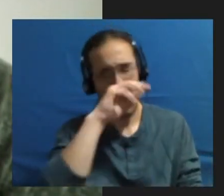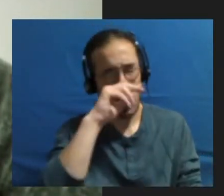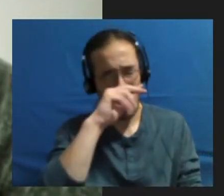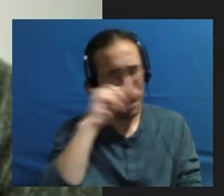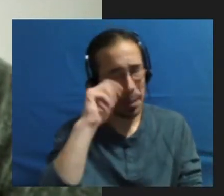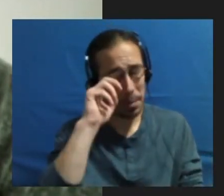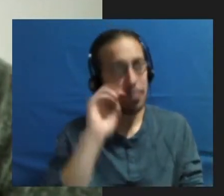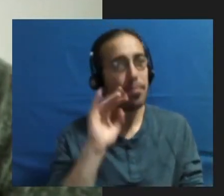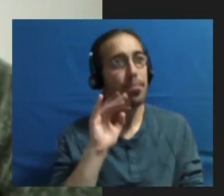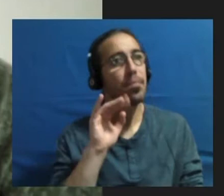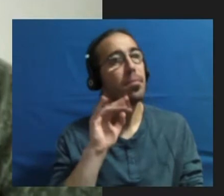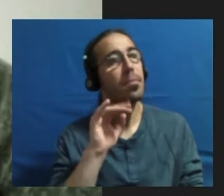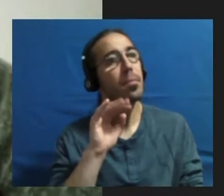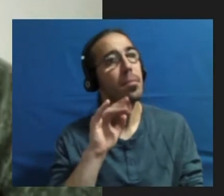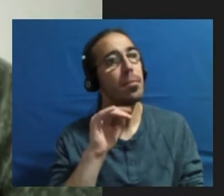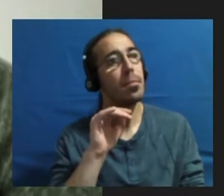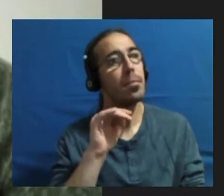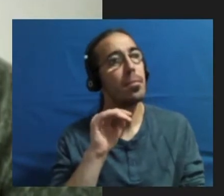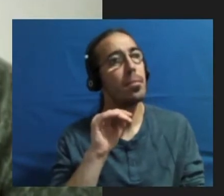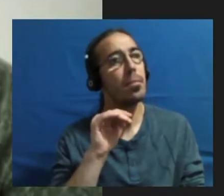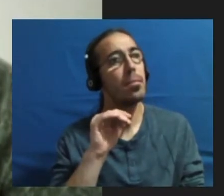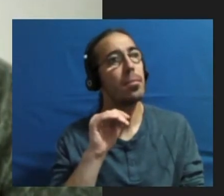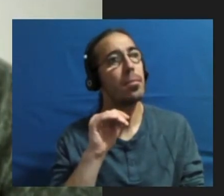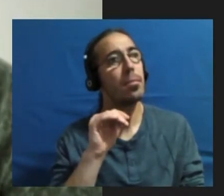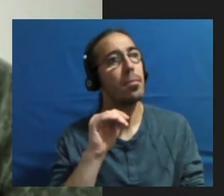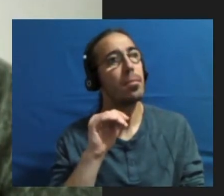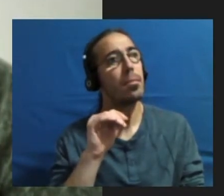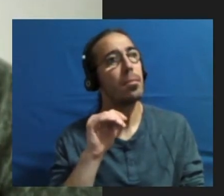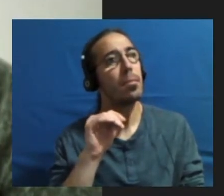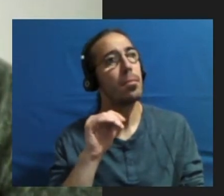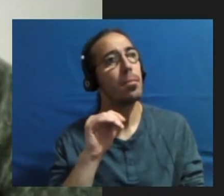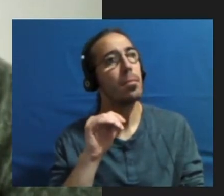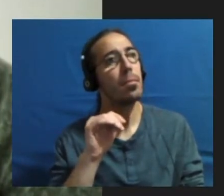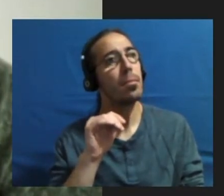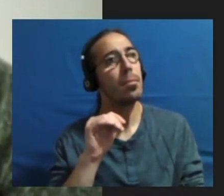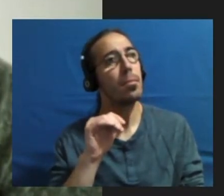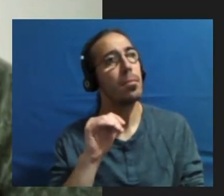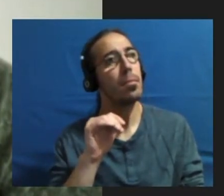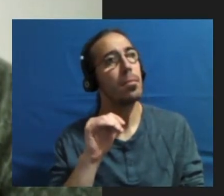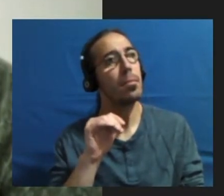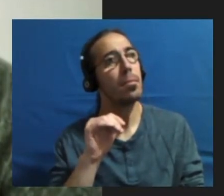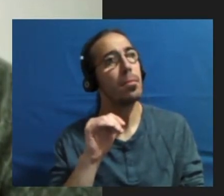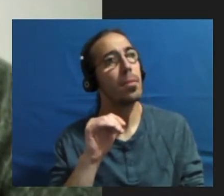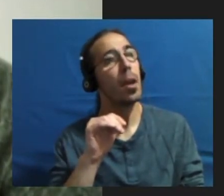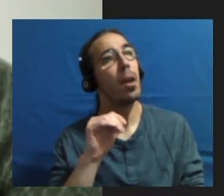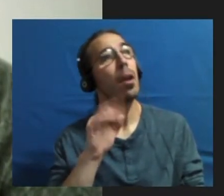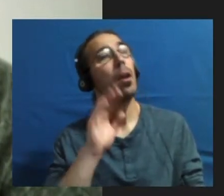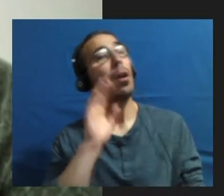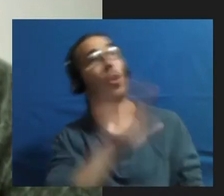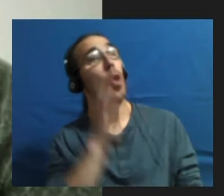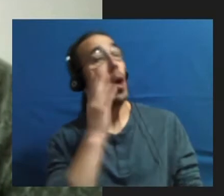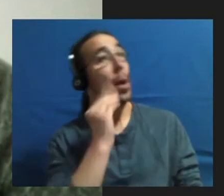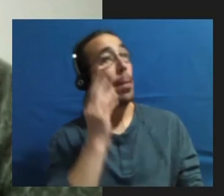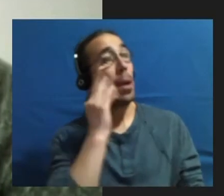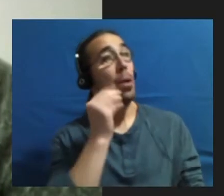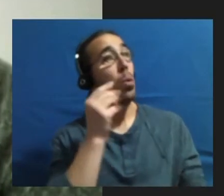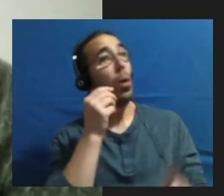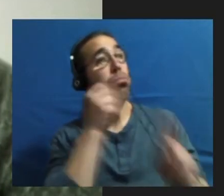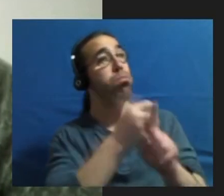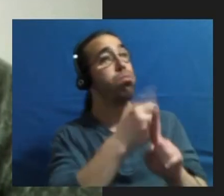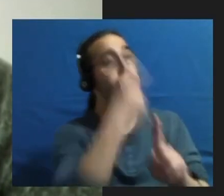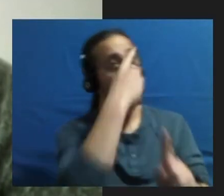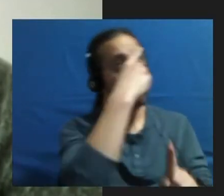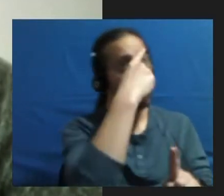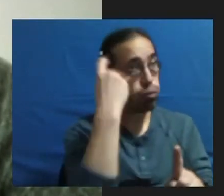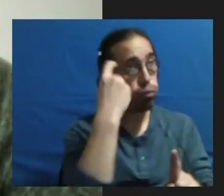what happened to you was extremely traumatic. It traumatized me. I got to